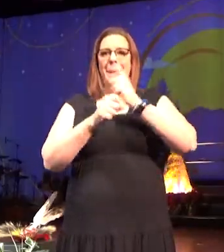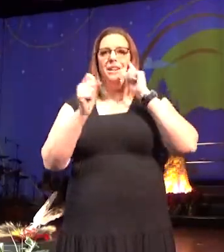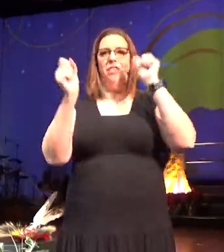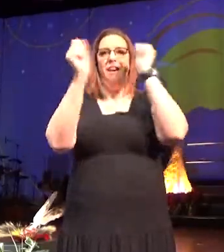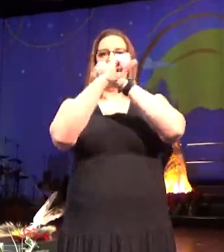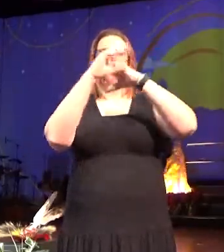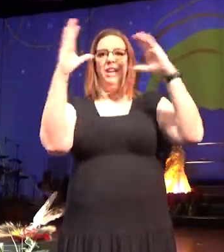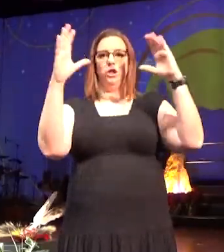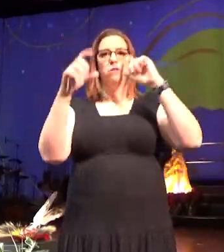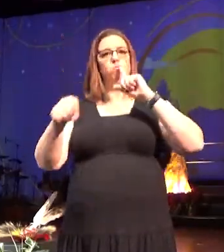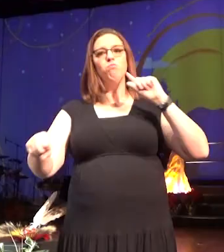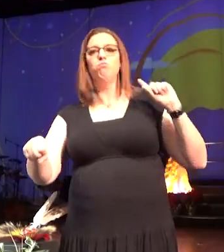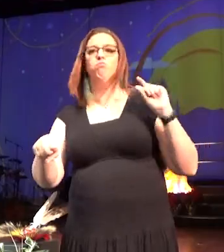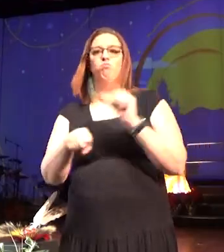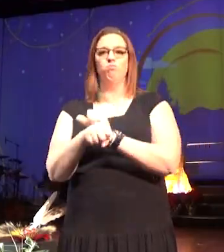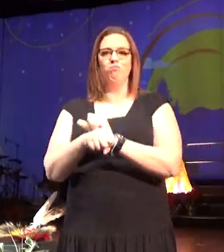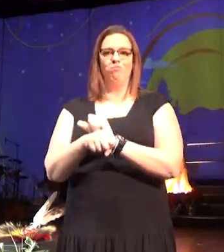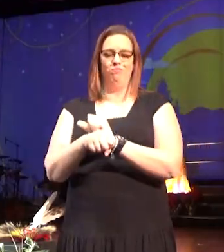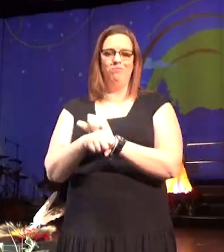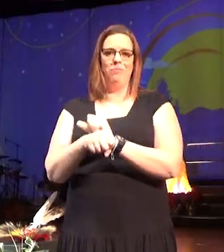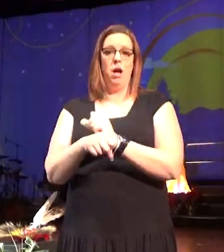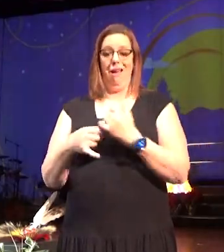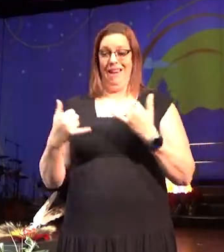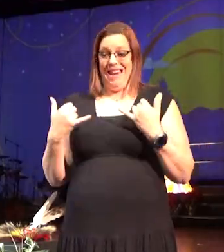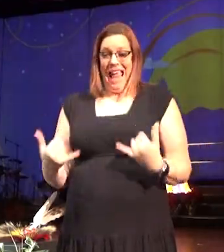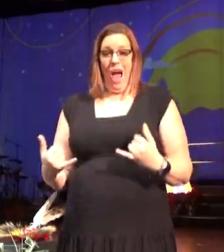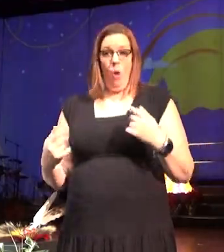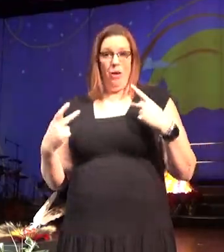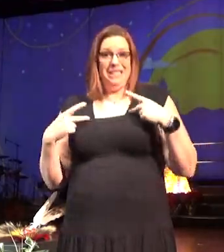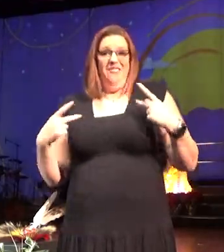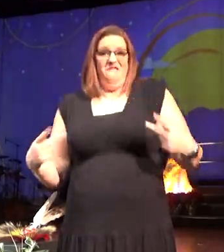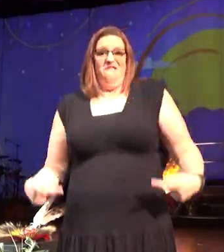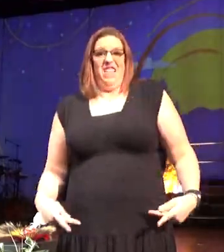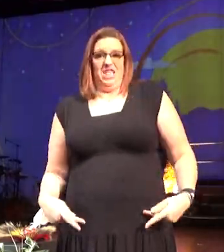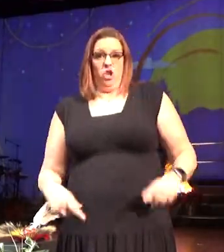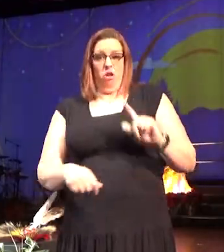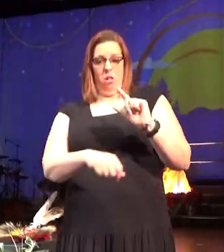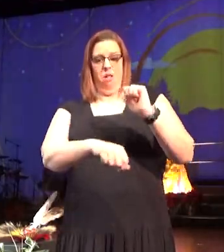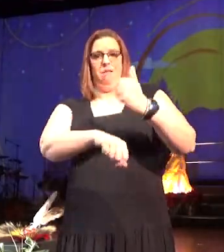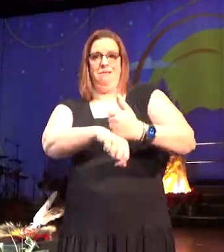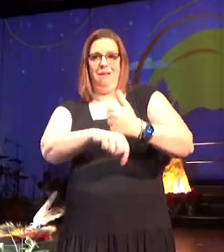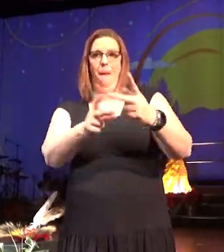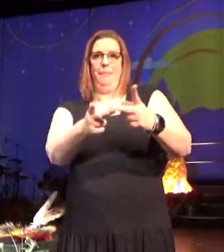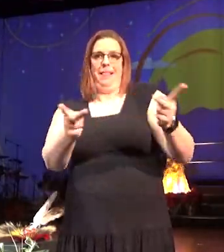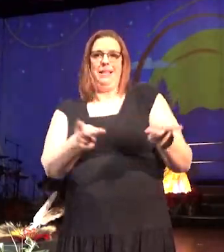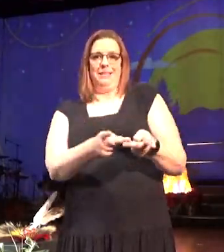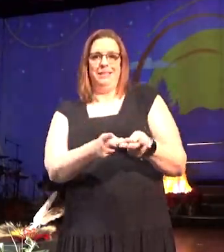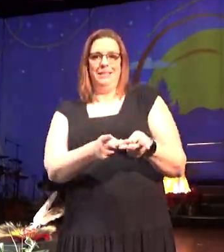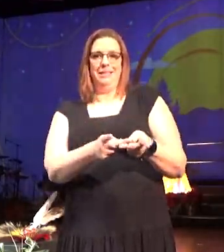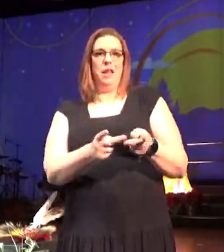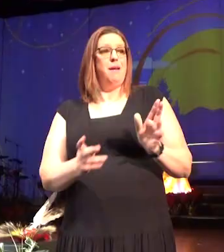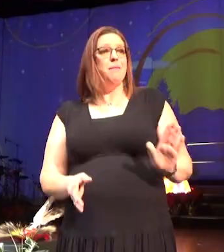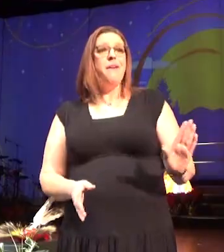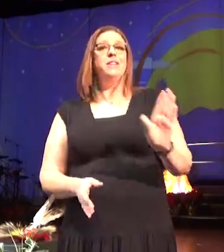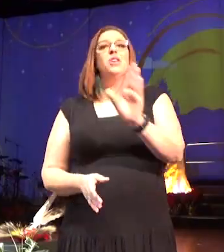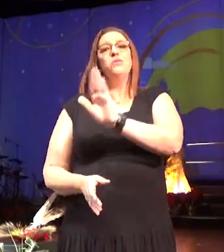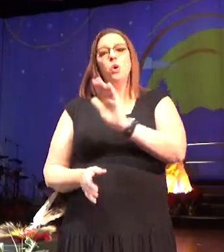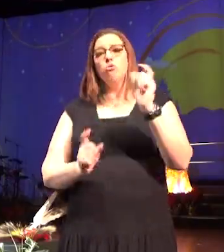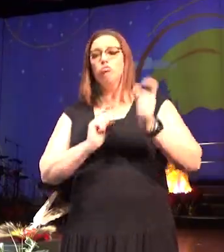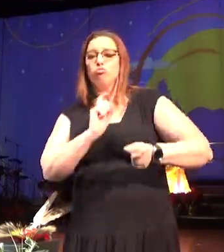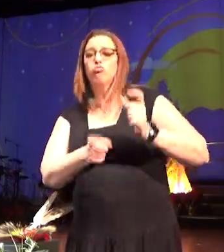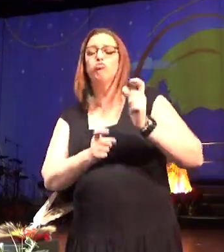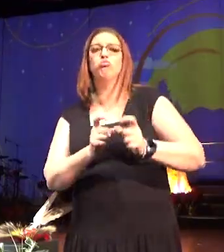and now it is physical. Because of your contributions and your kind